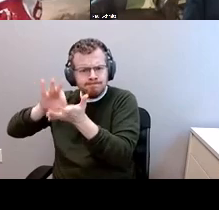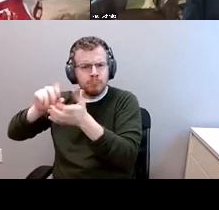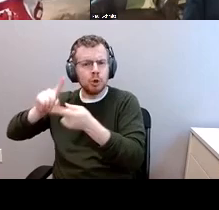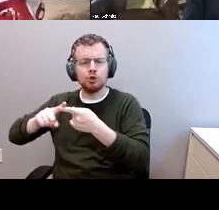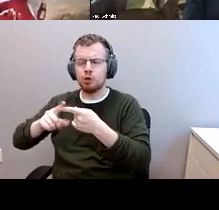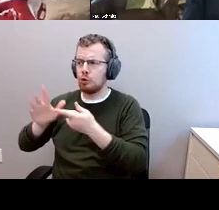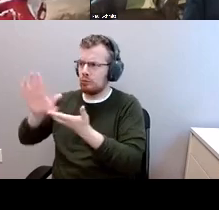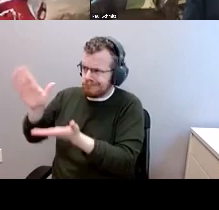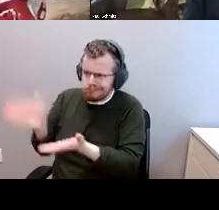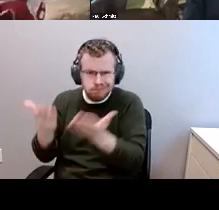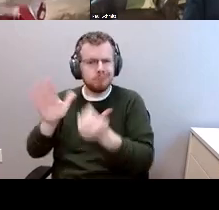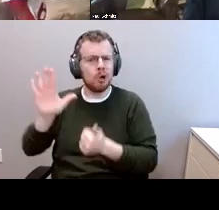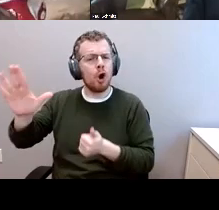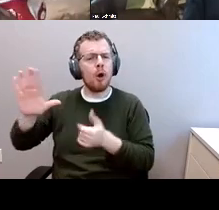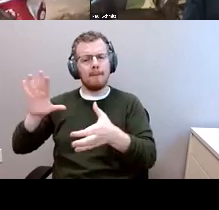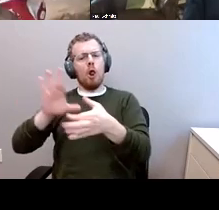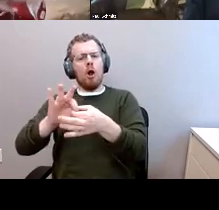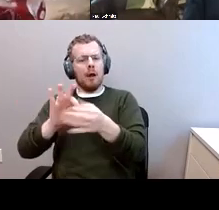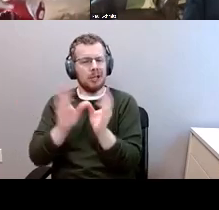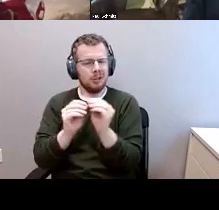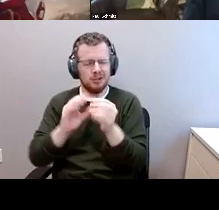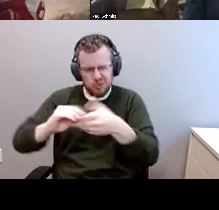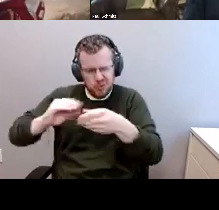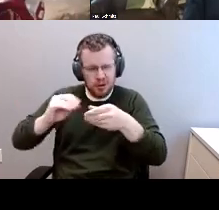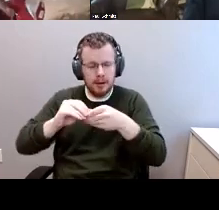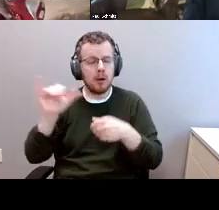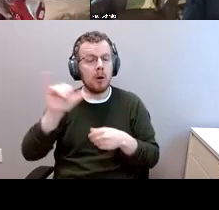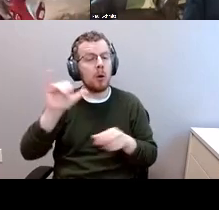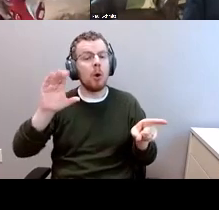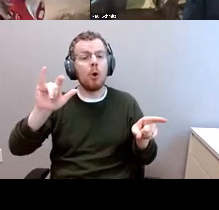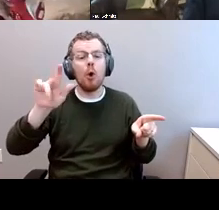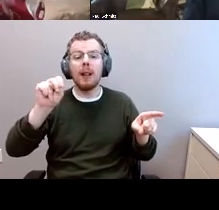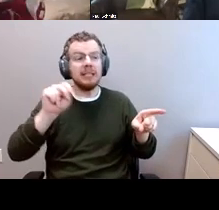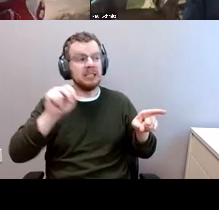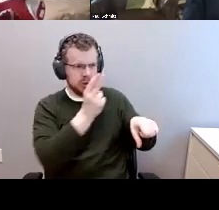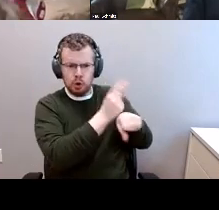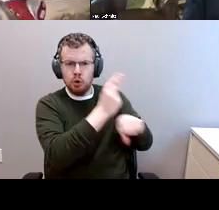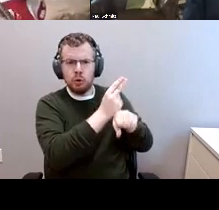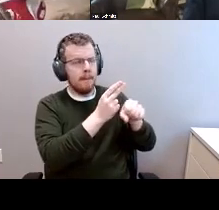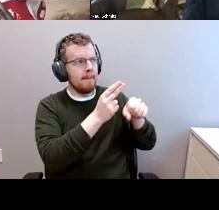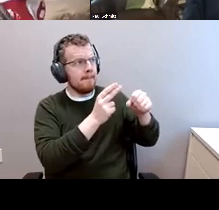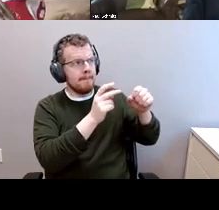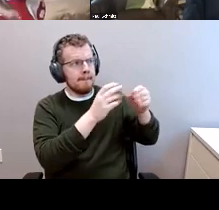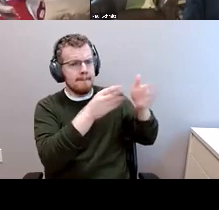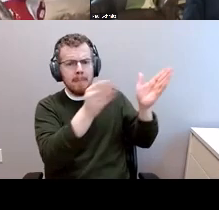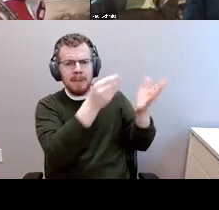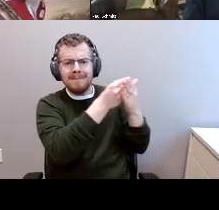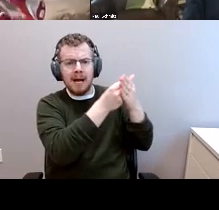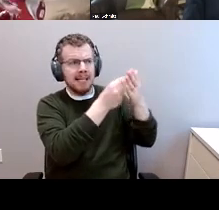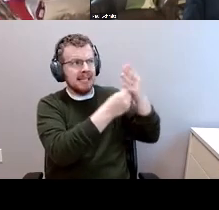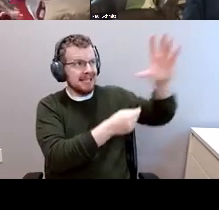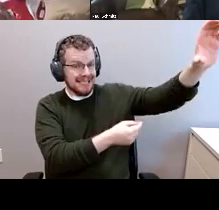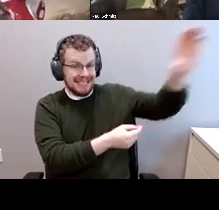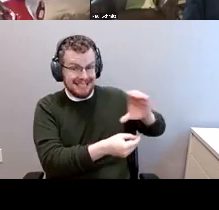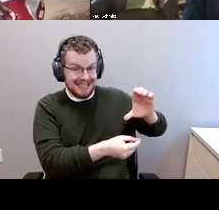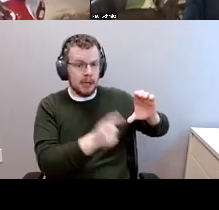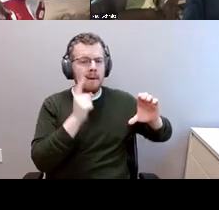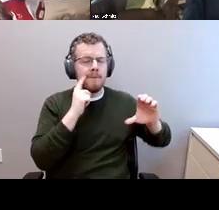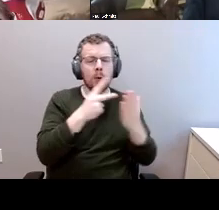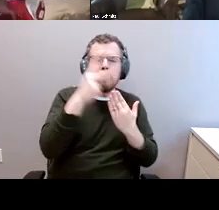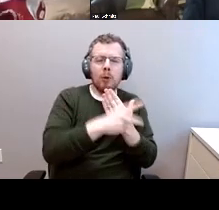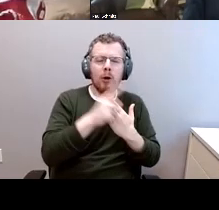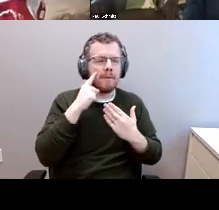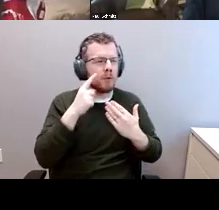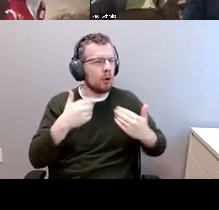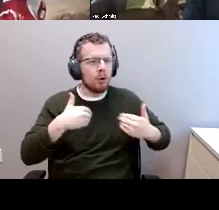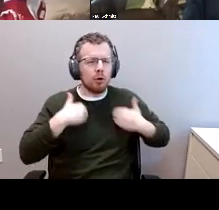story. We also see coalitions that are leveraging public funding streams specifically to invest in programming for youth and young adults of